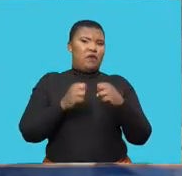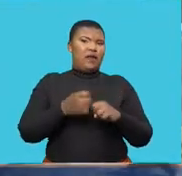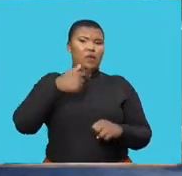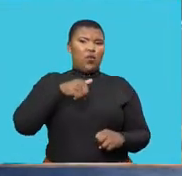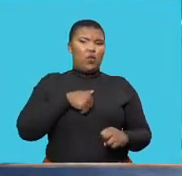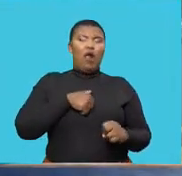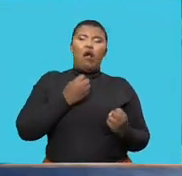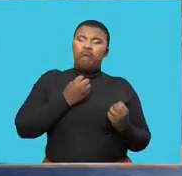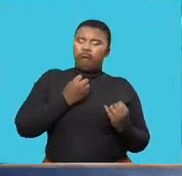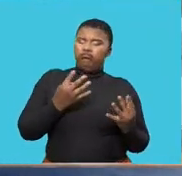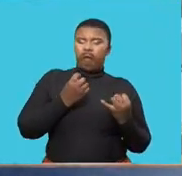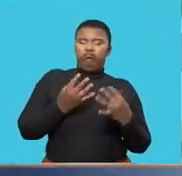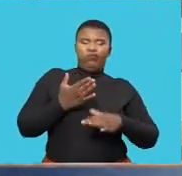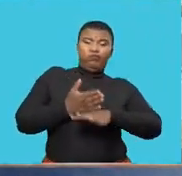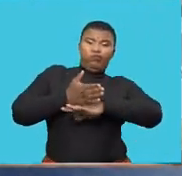going through